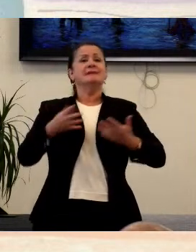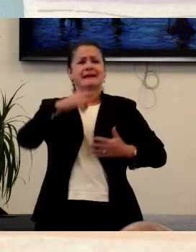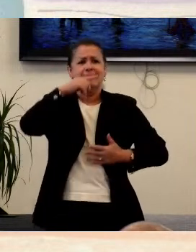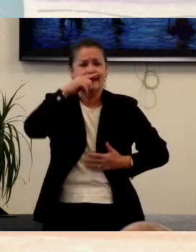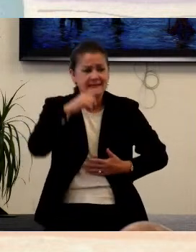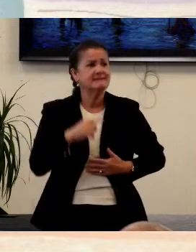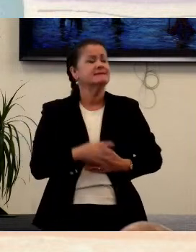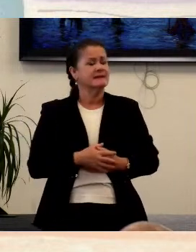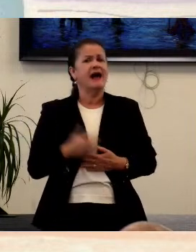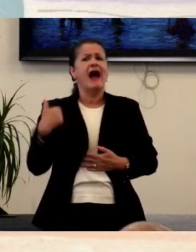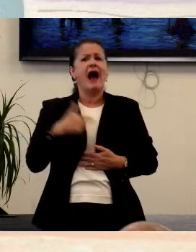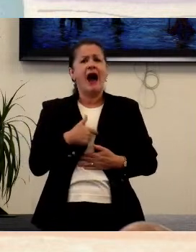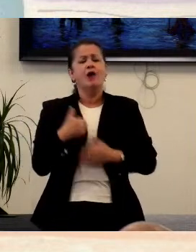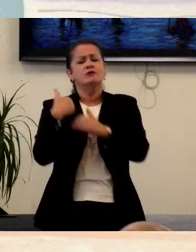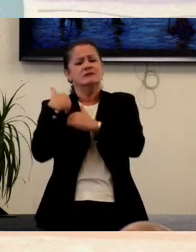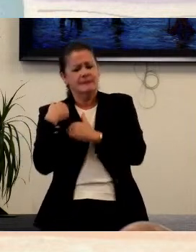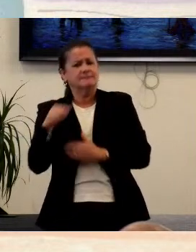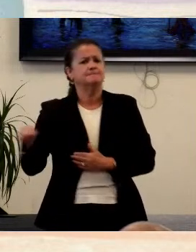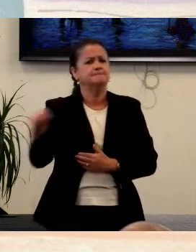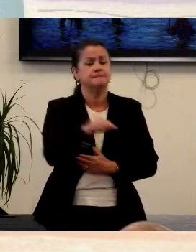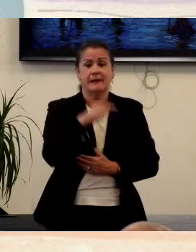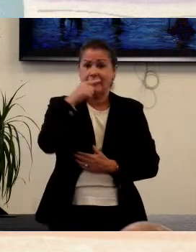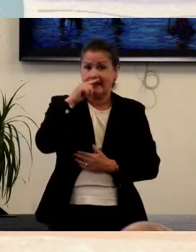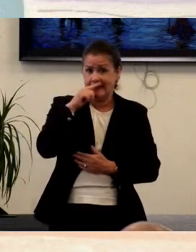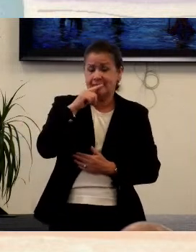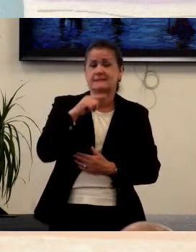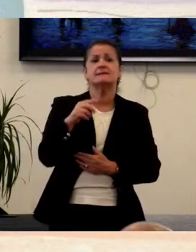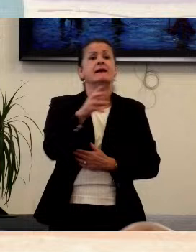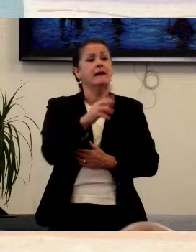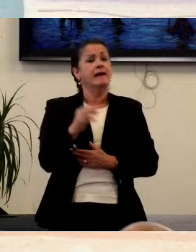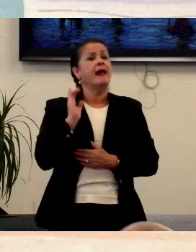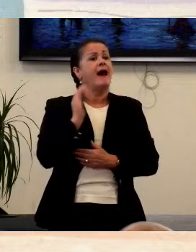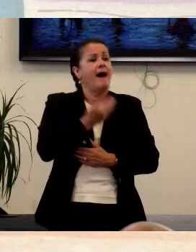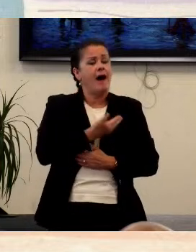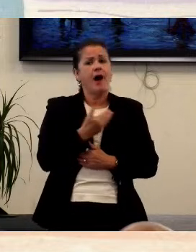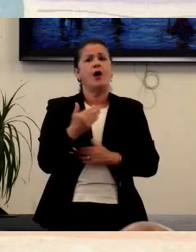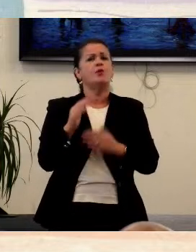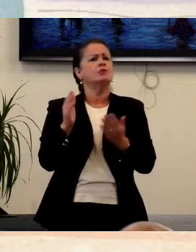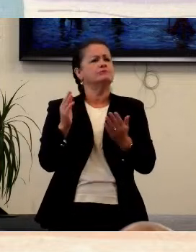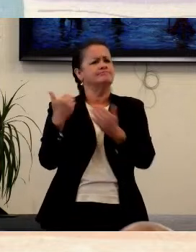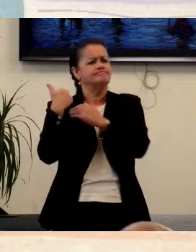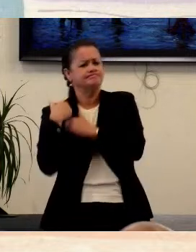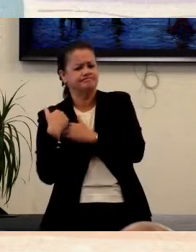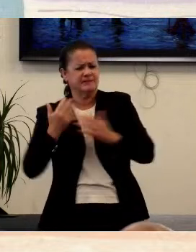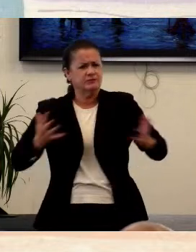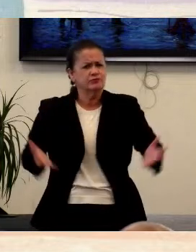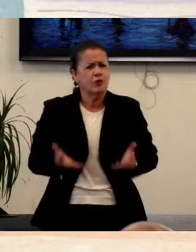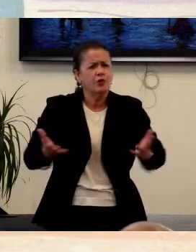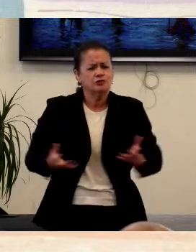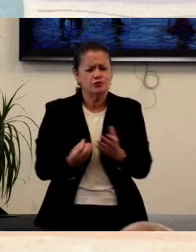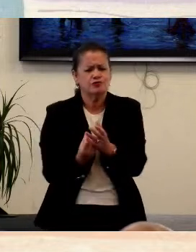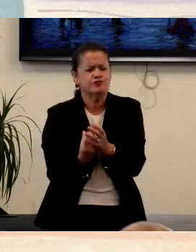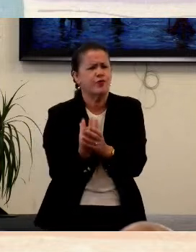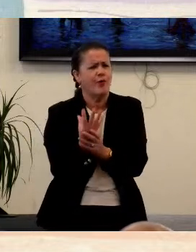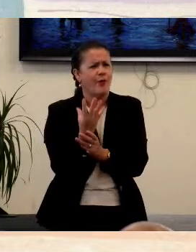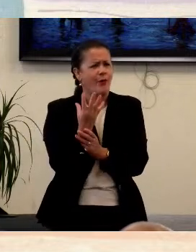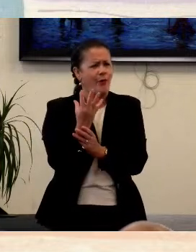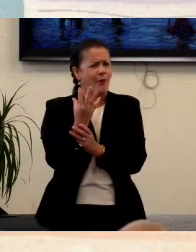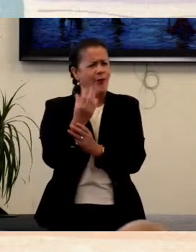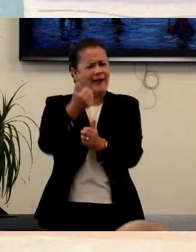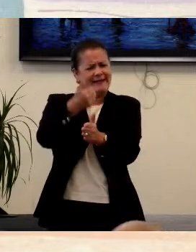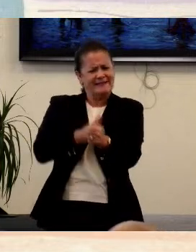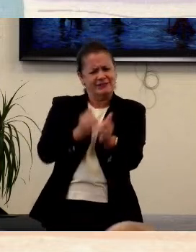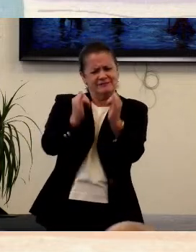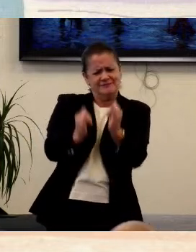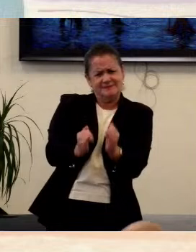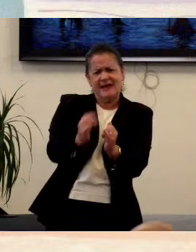our responsibility to them, including our responsibility to nurture their promise, to see each of them for who they are, and